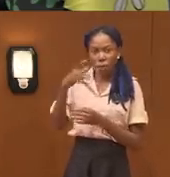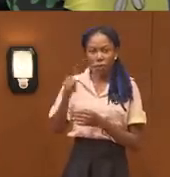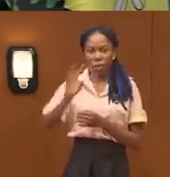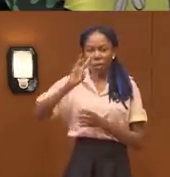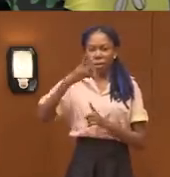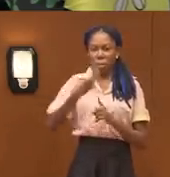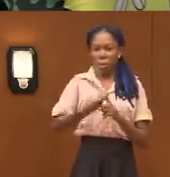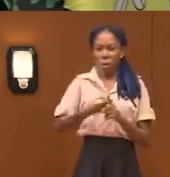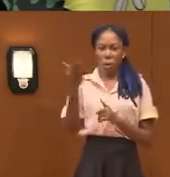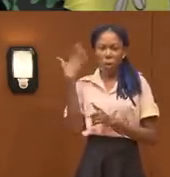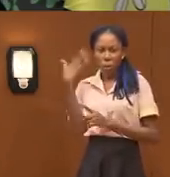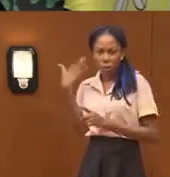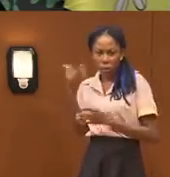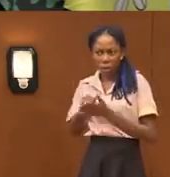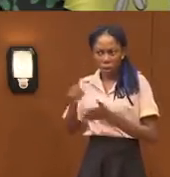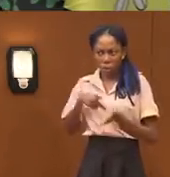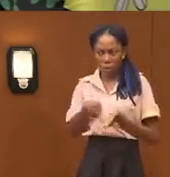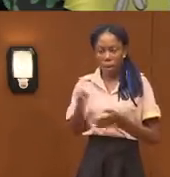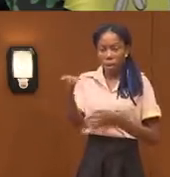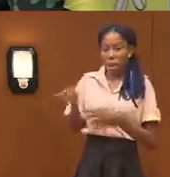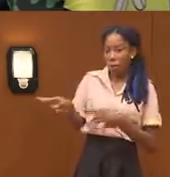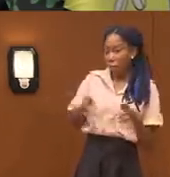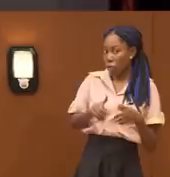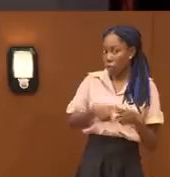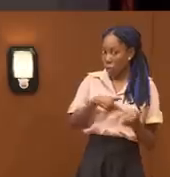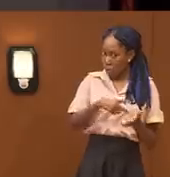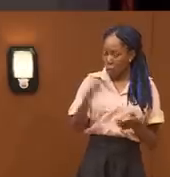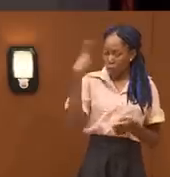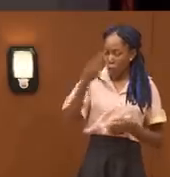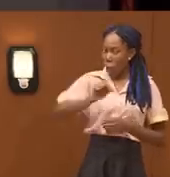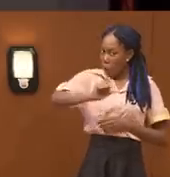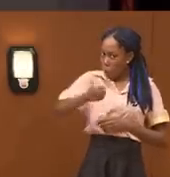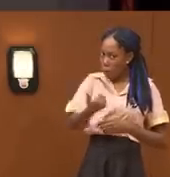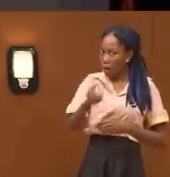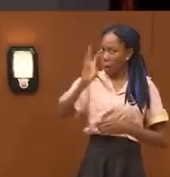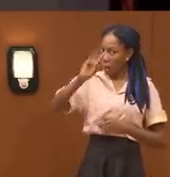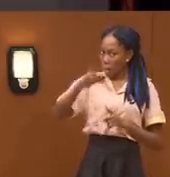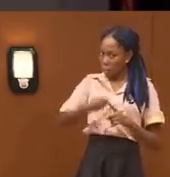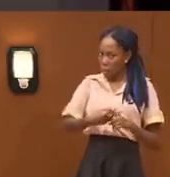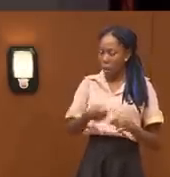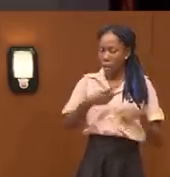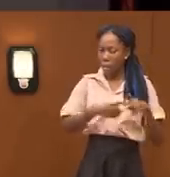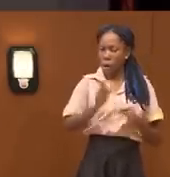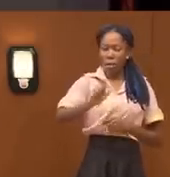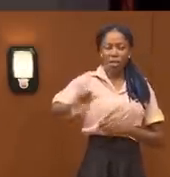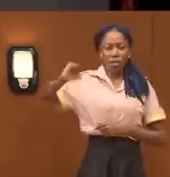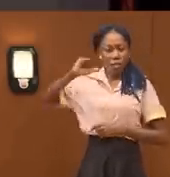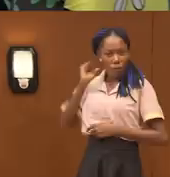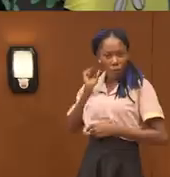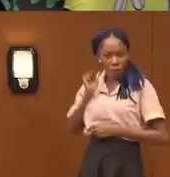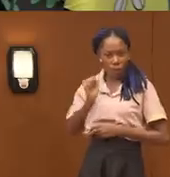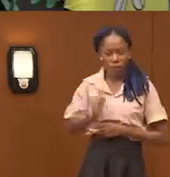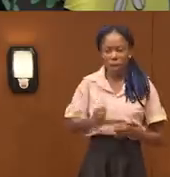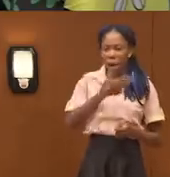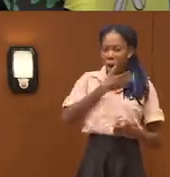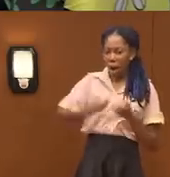for, you were ready to pay for another period. Another period. And they did not take the money from the money from my hands. But they